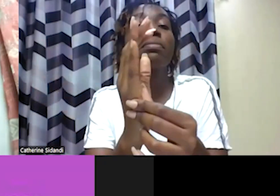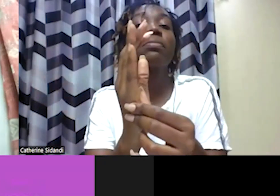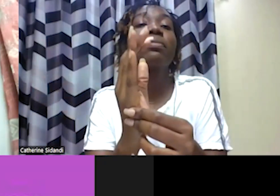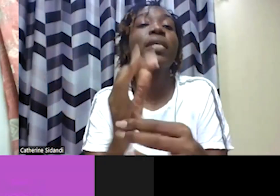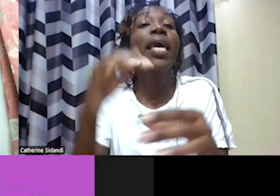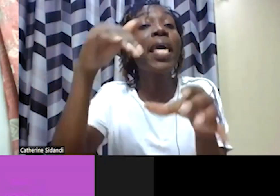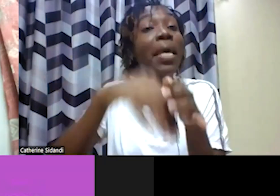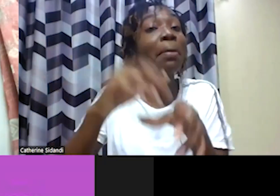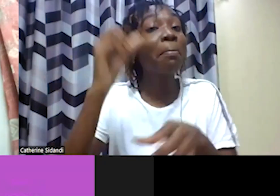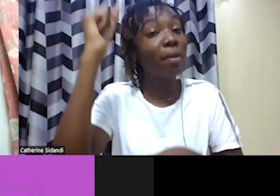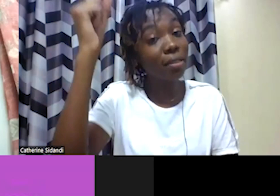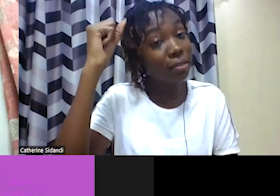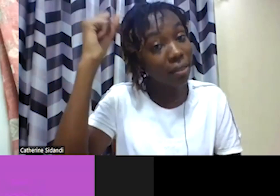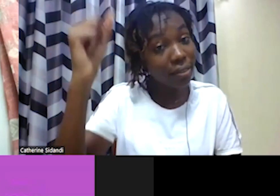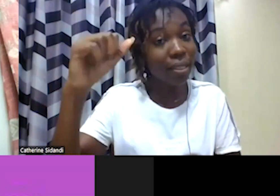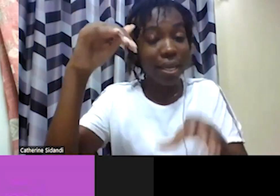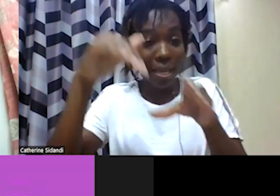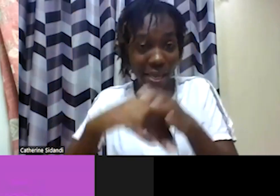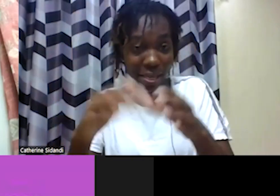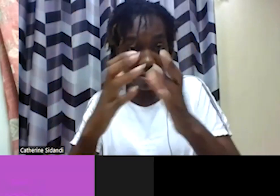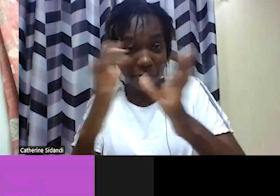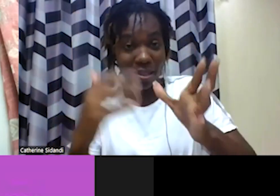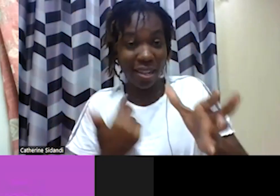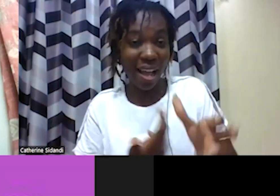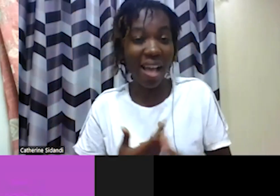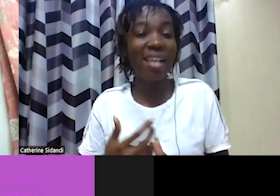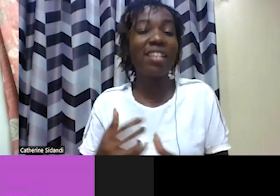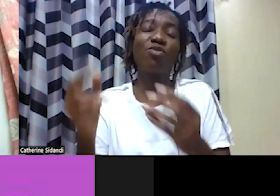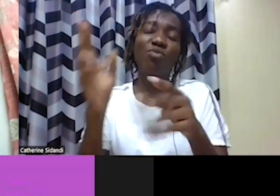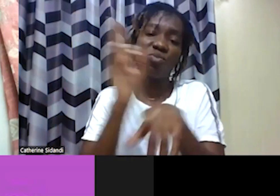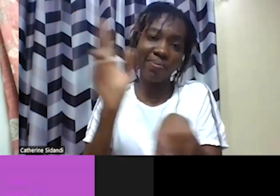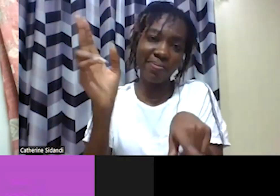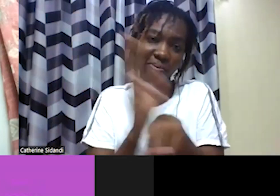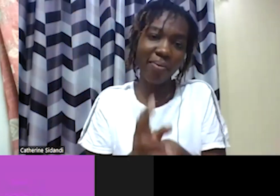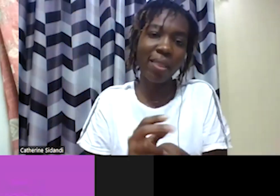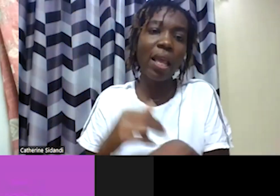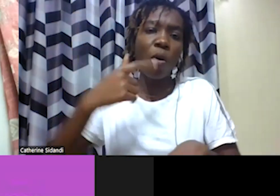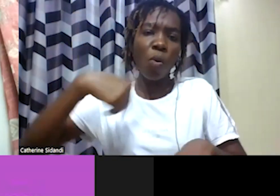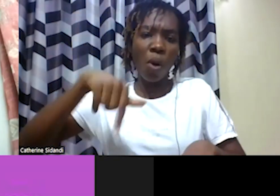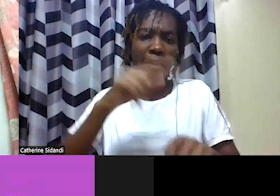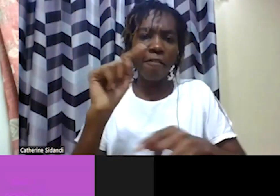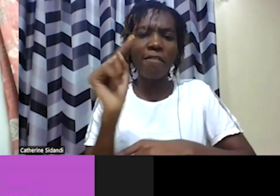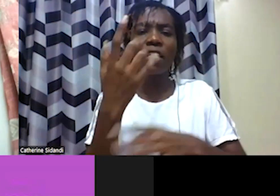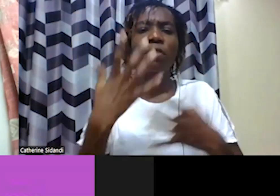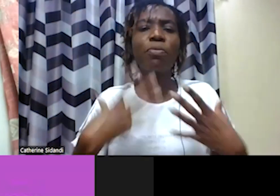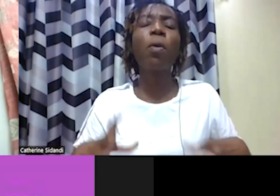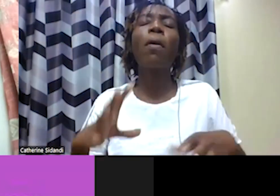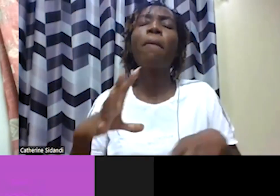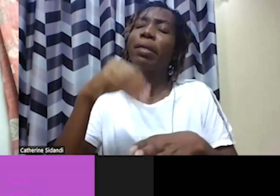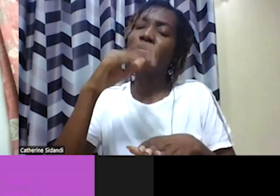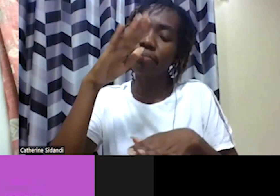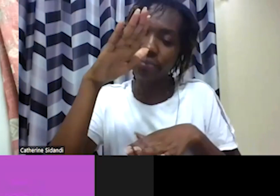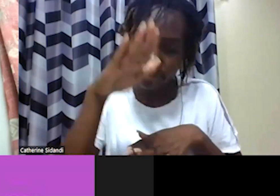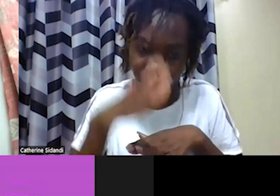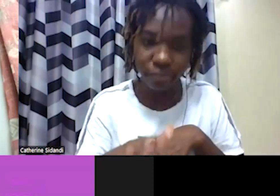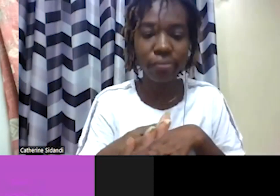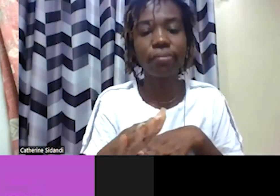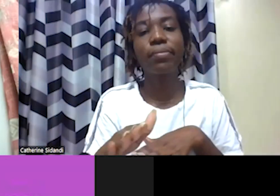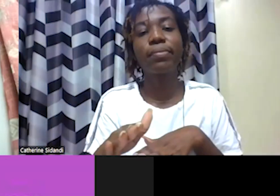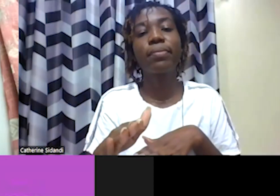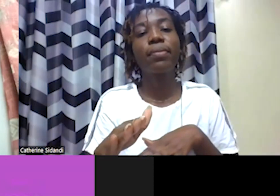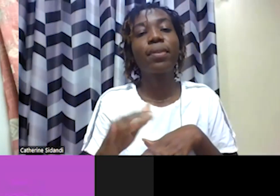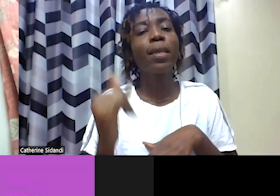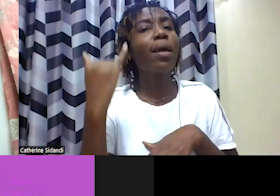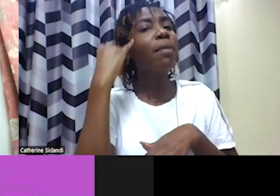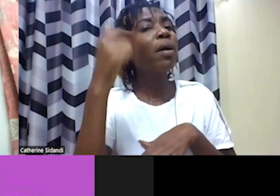in politics, in the spaces that we occupy. We are the first ones to take the step, the first step.